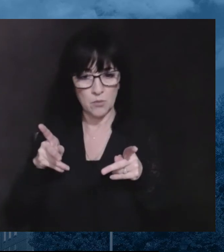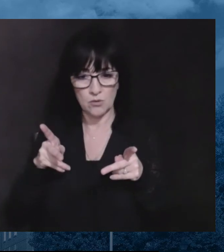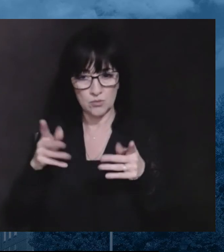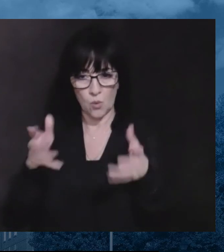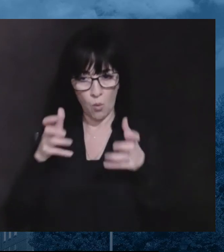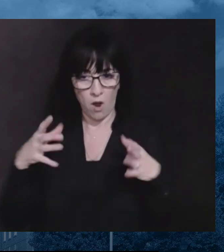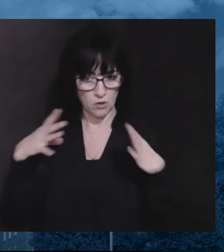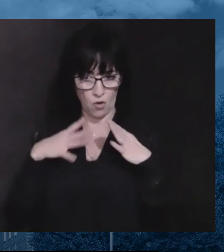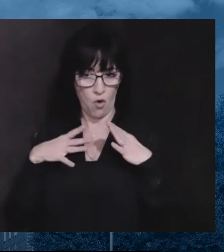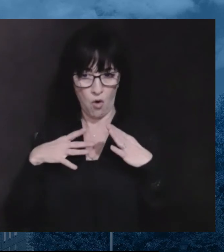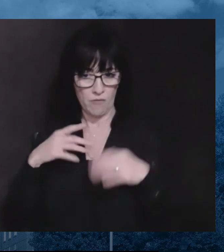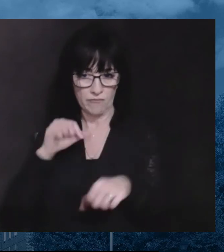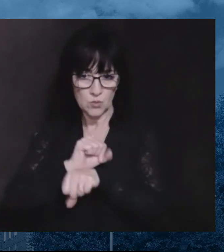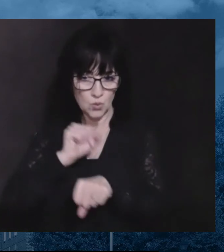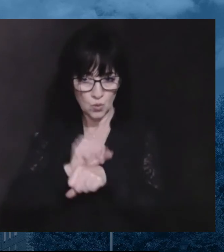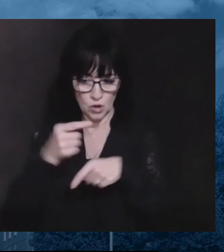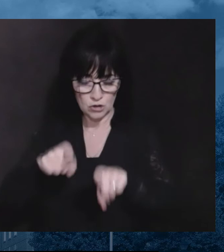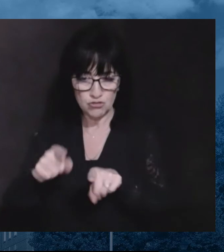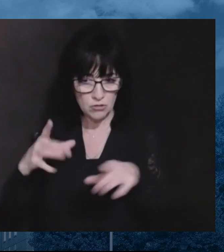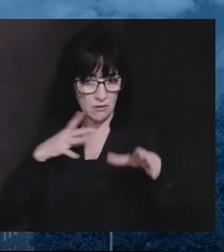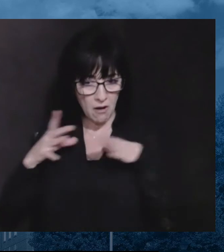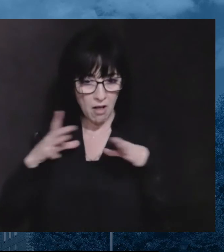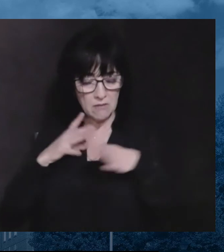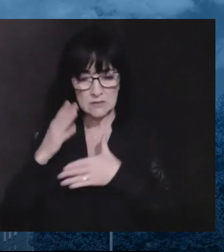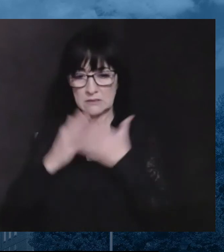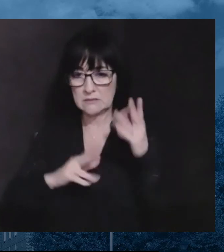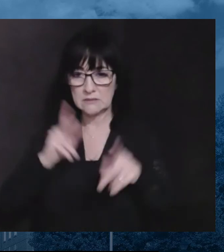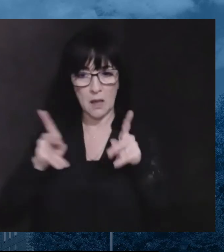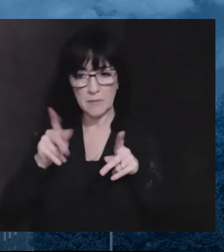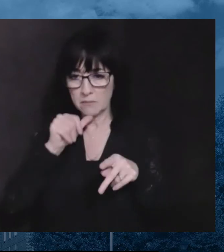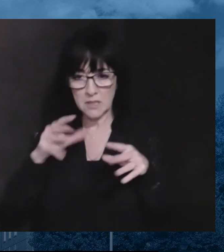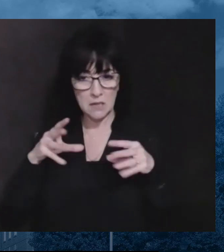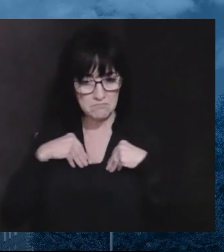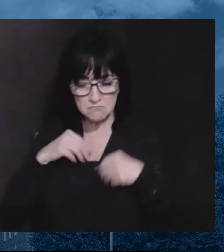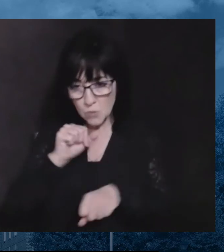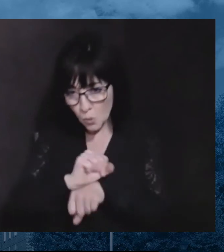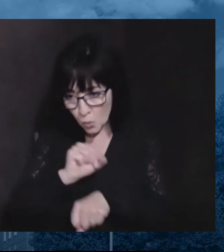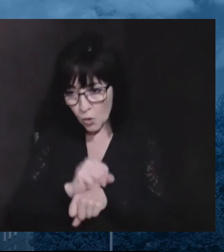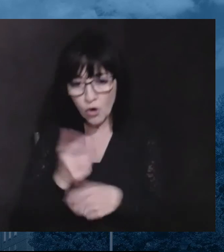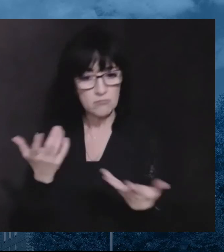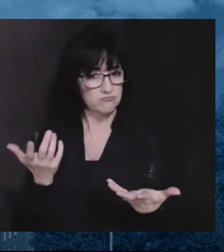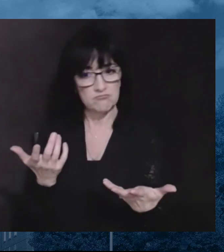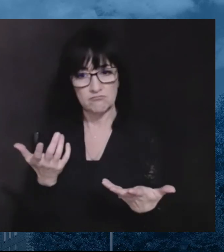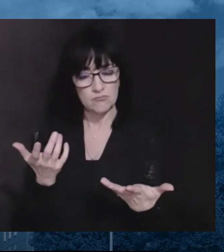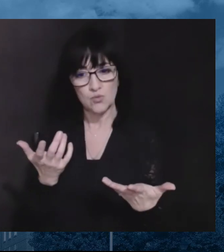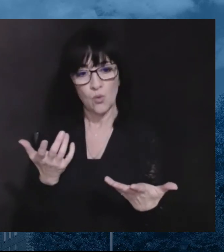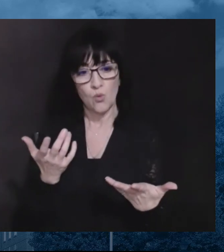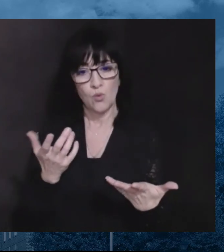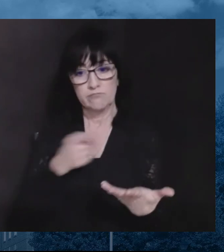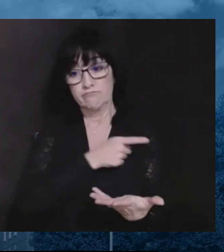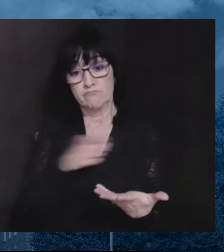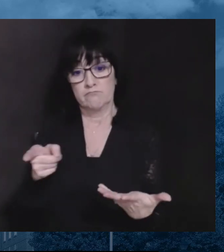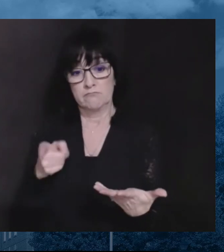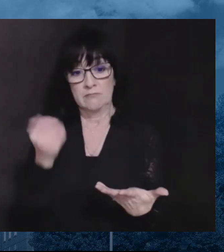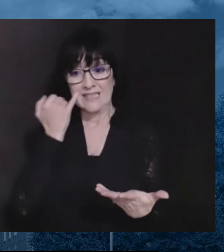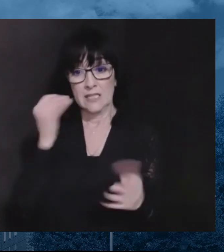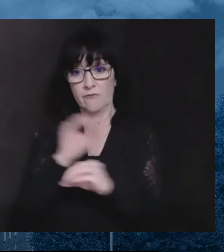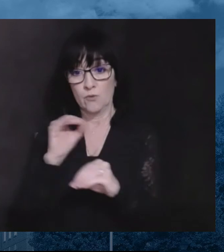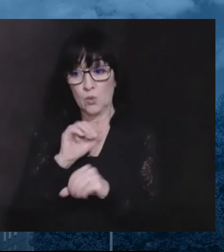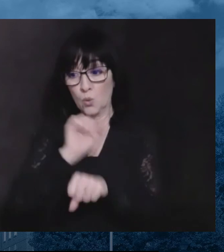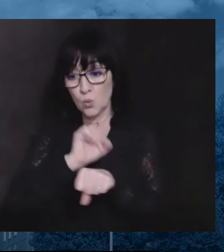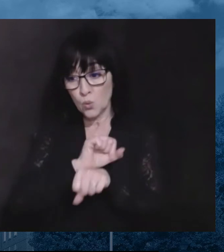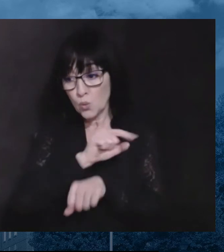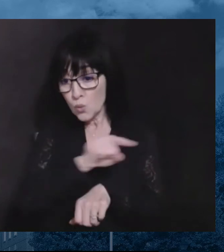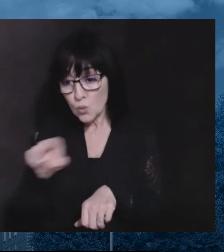every single thing you're going to see in execution, but we have a plan. And we are executing